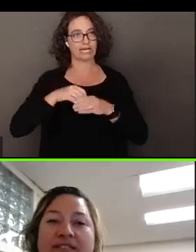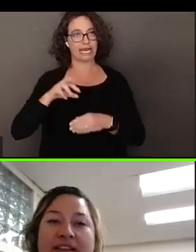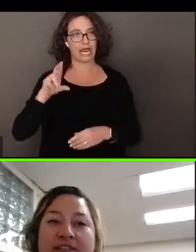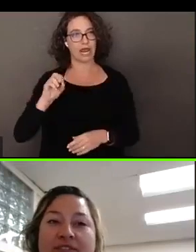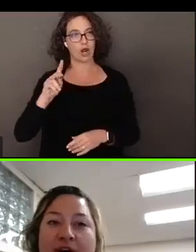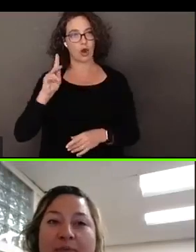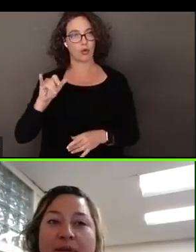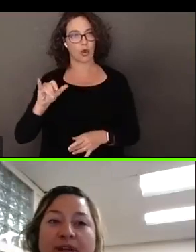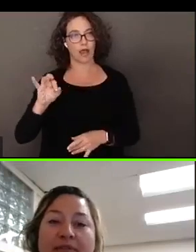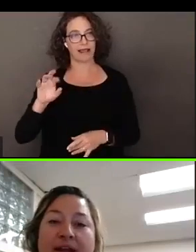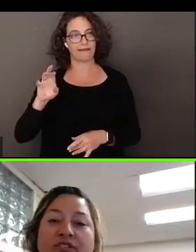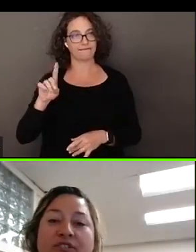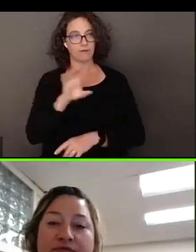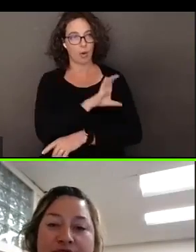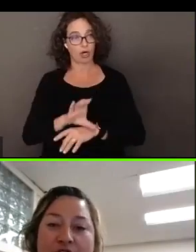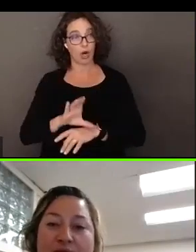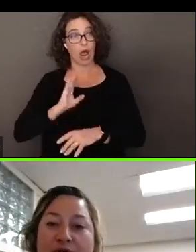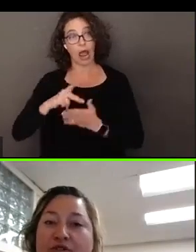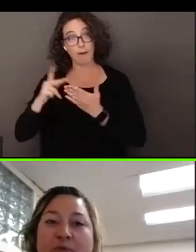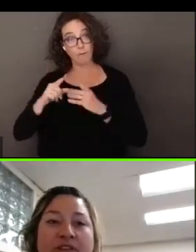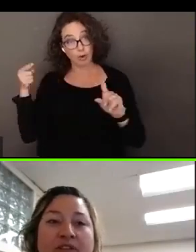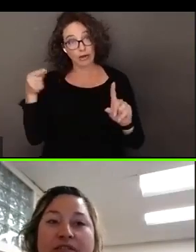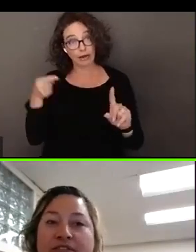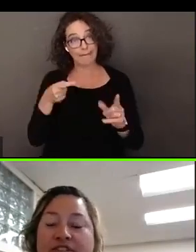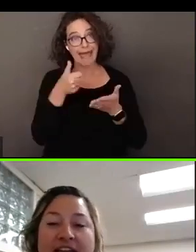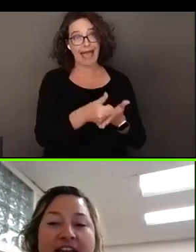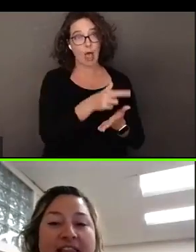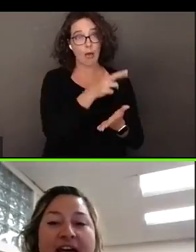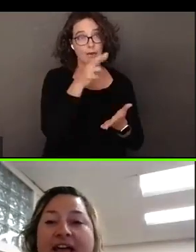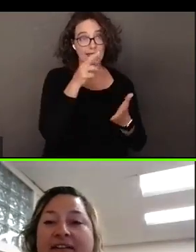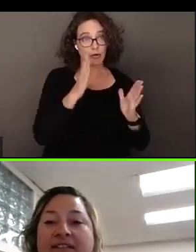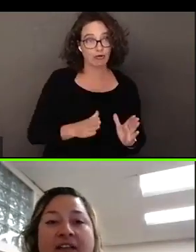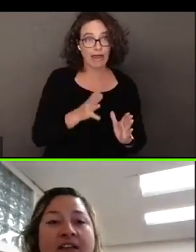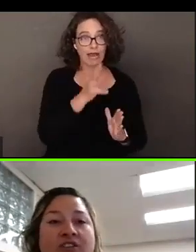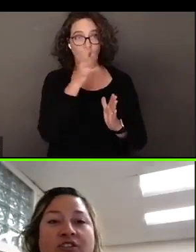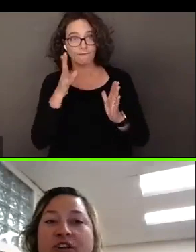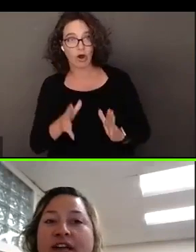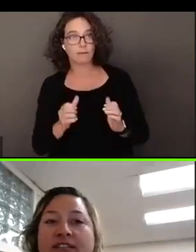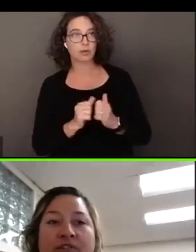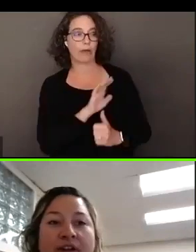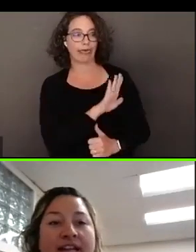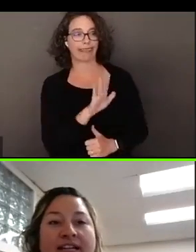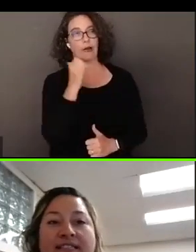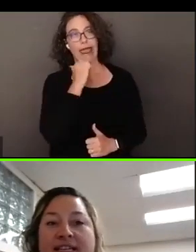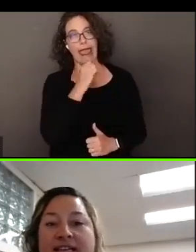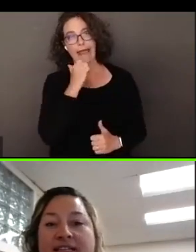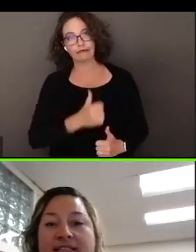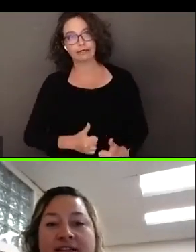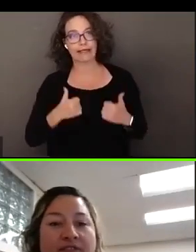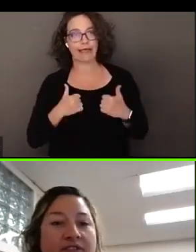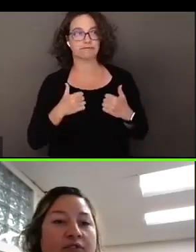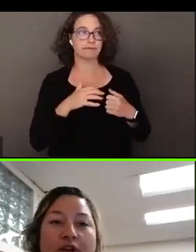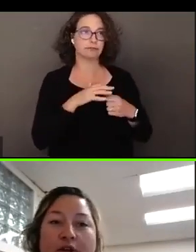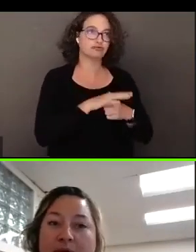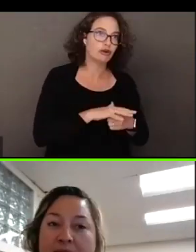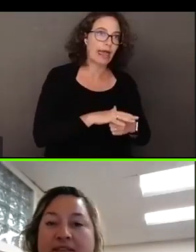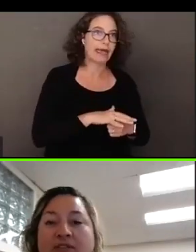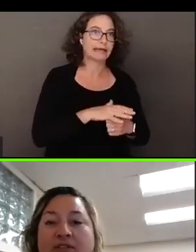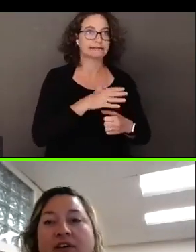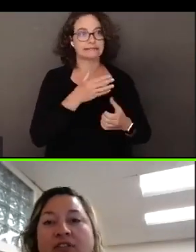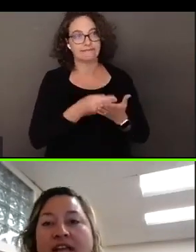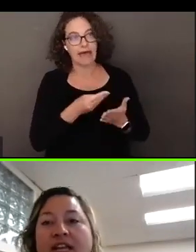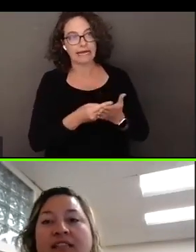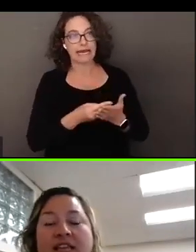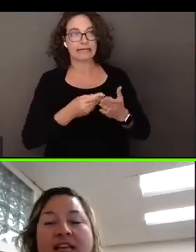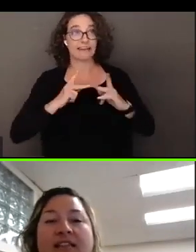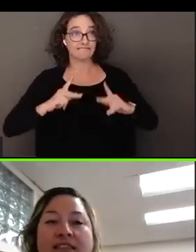program is geared to helping ranchers and farmers with their everyday lives, stress, finances, physical therapy,